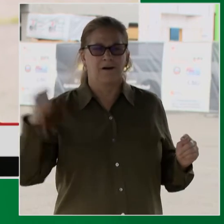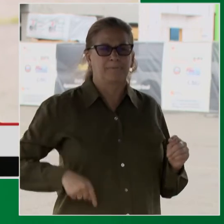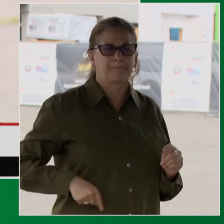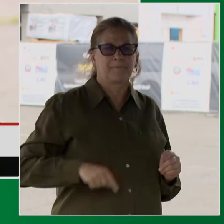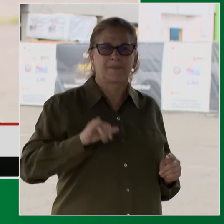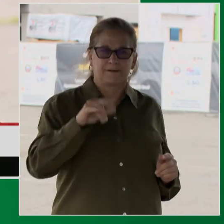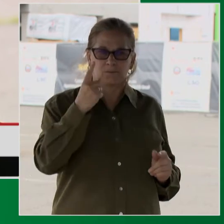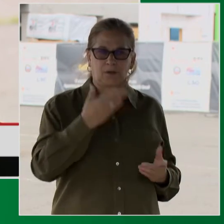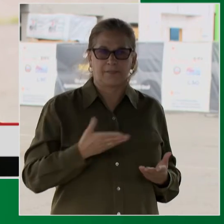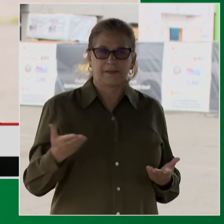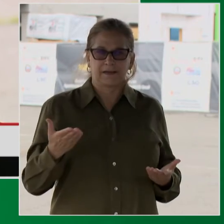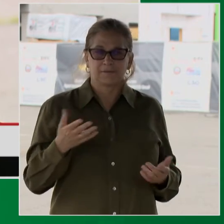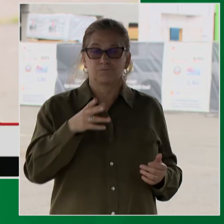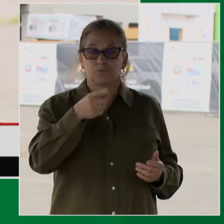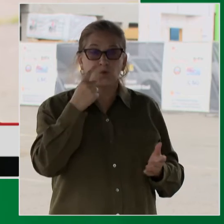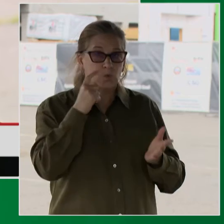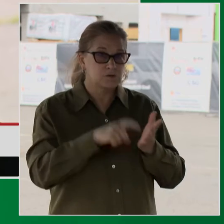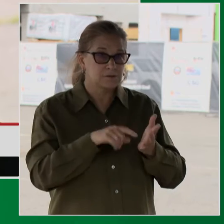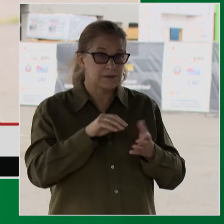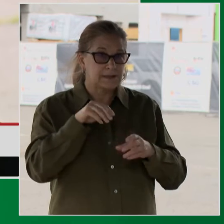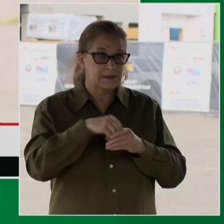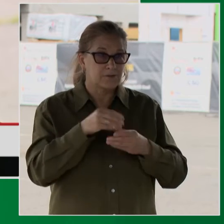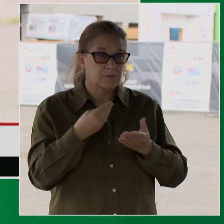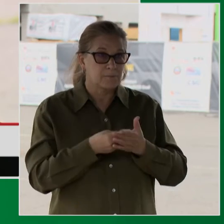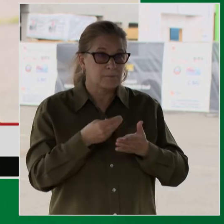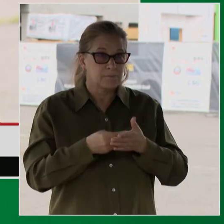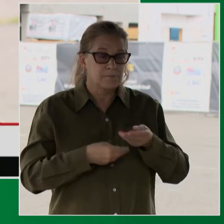so you'll notice that in the budget, there's a